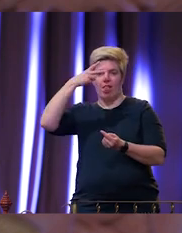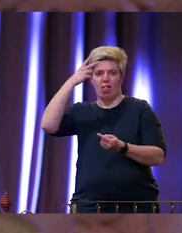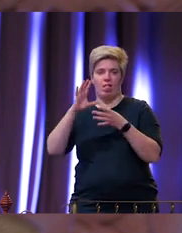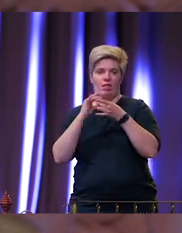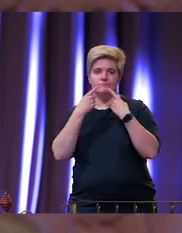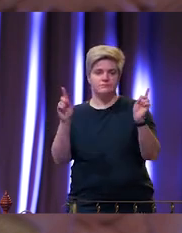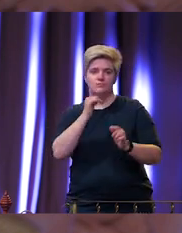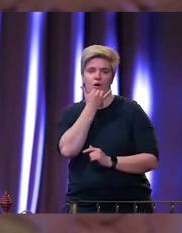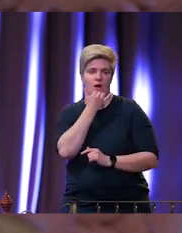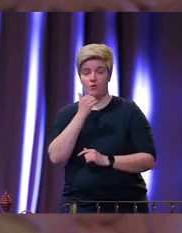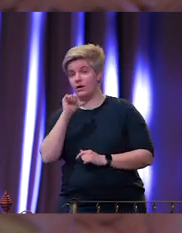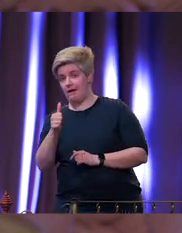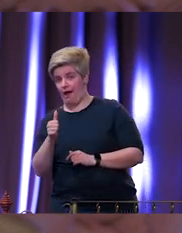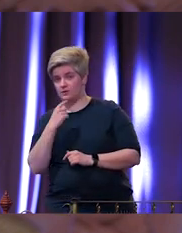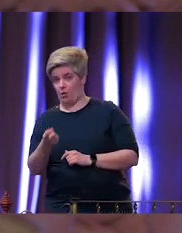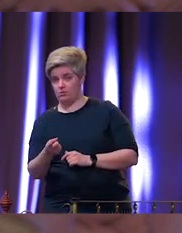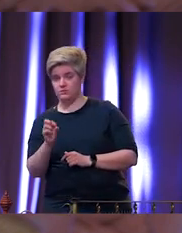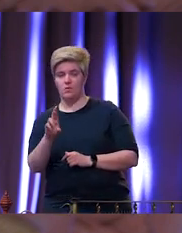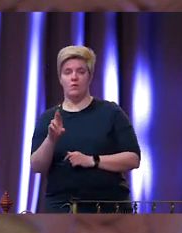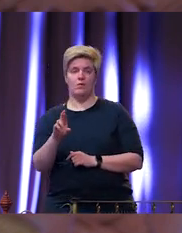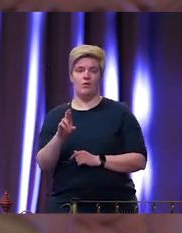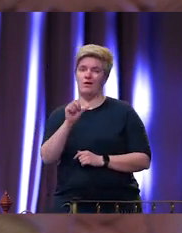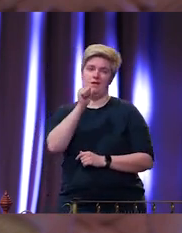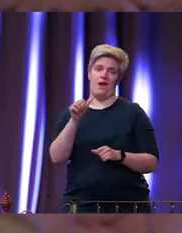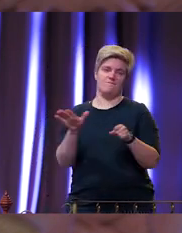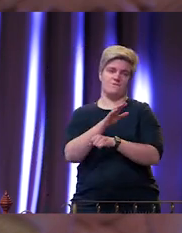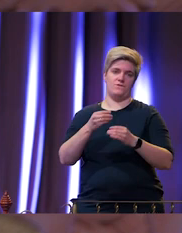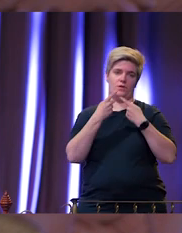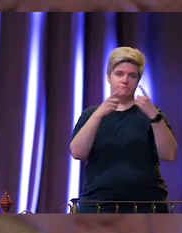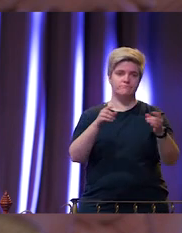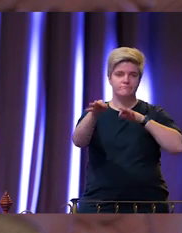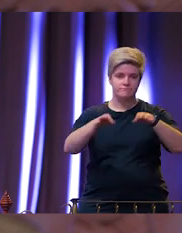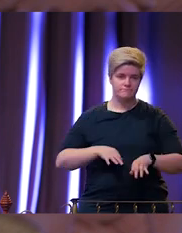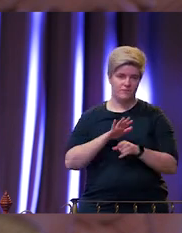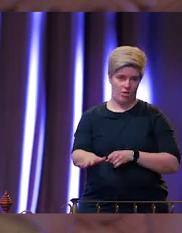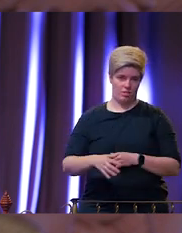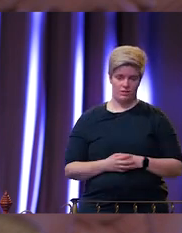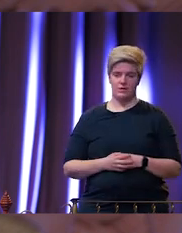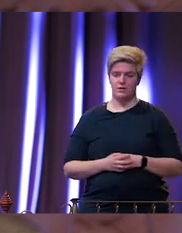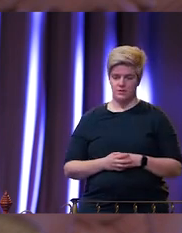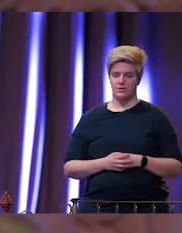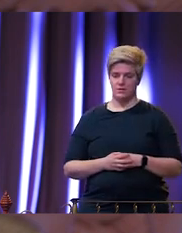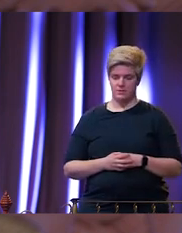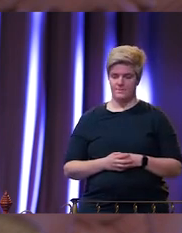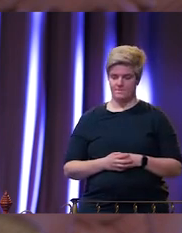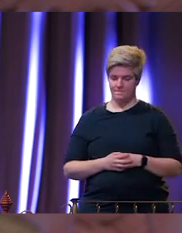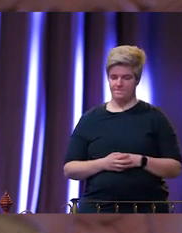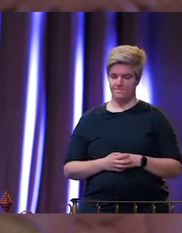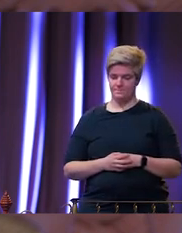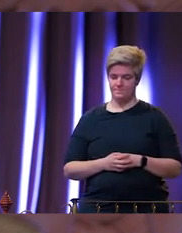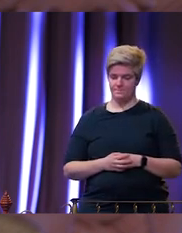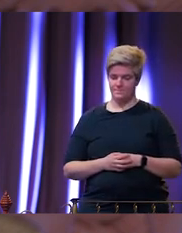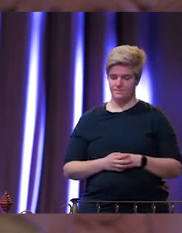not told, or incompletely told. So, you know, you can also look on our website. And by collections, we're